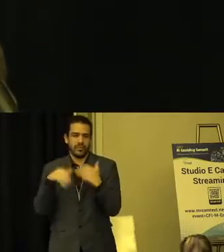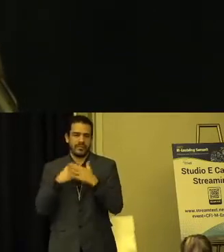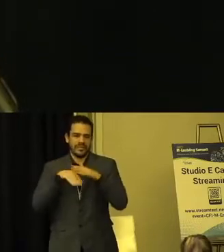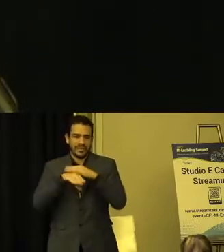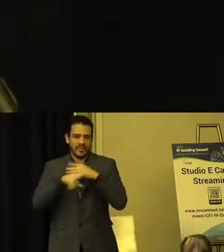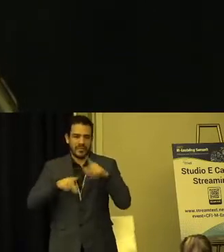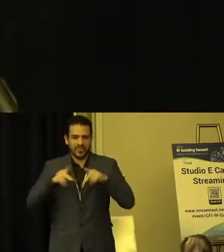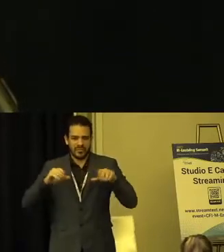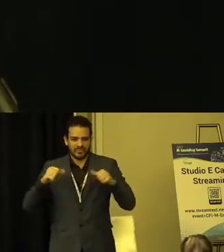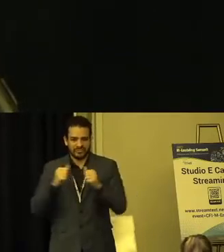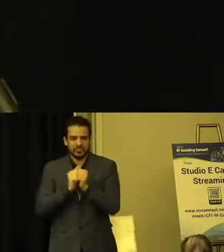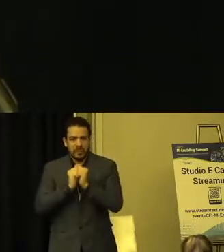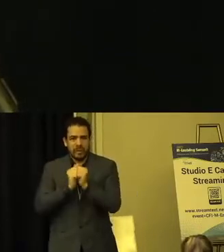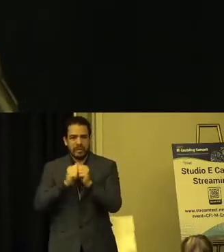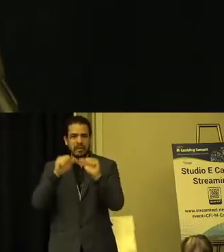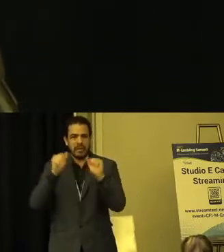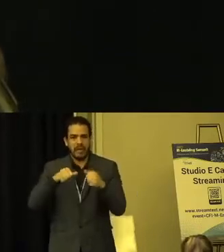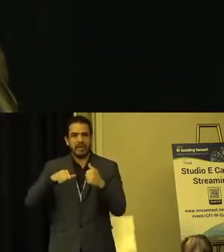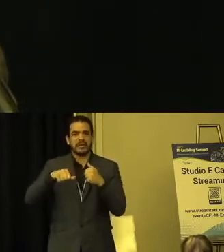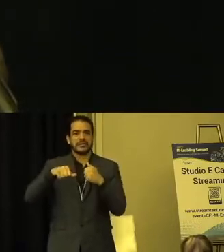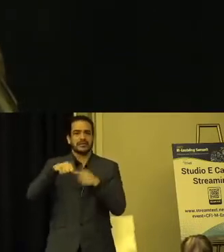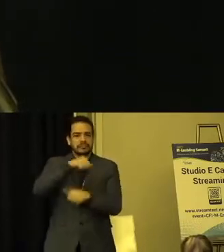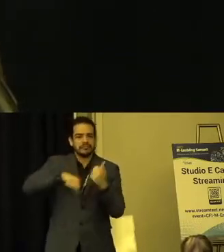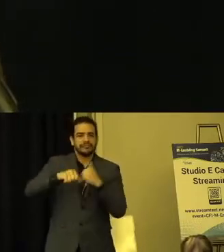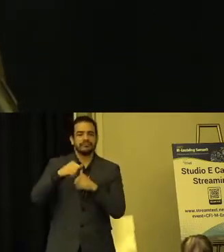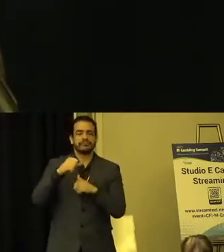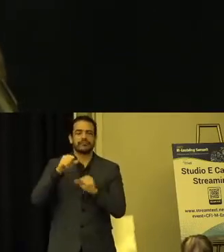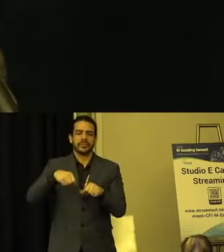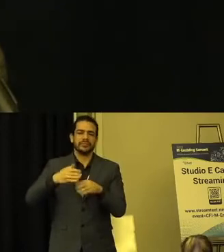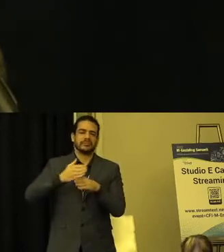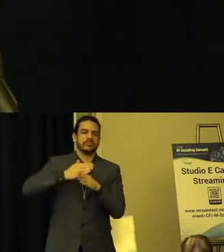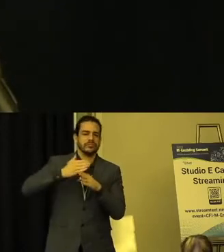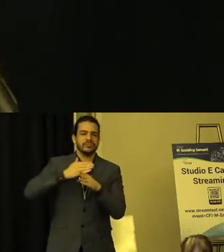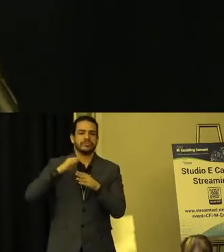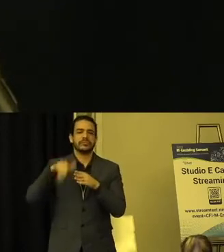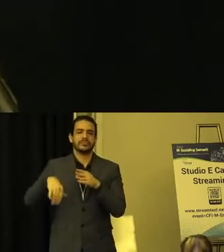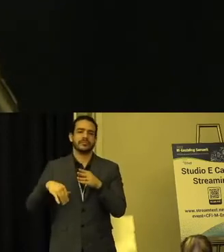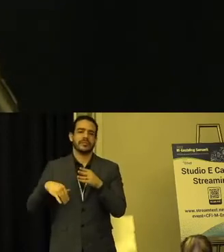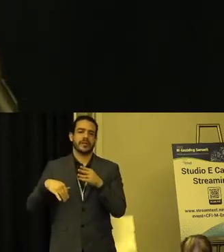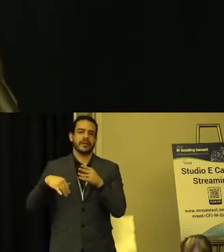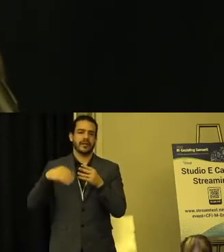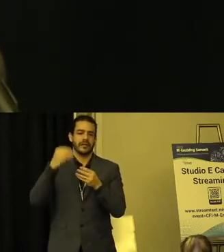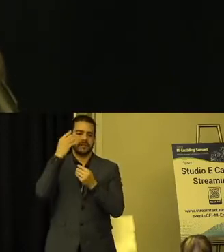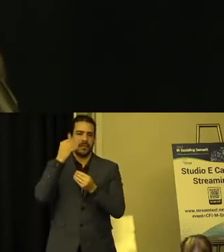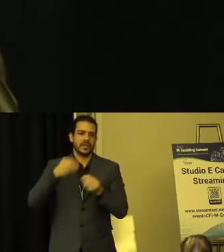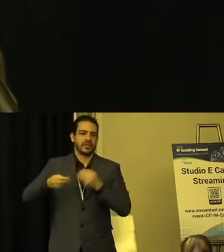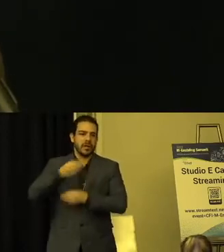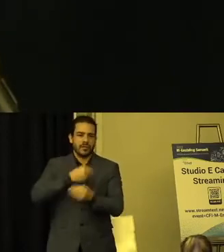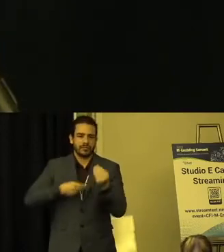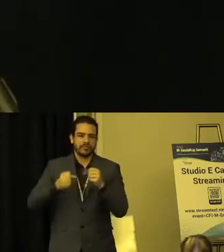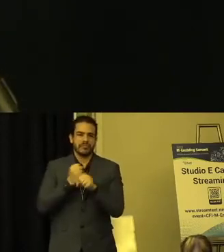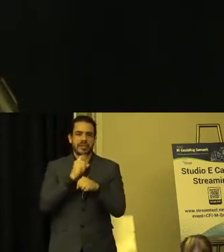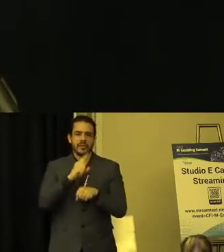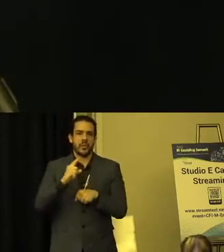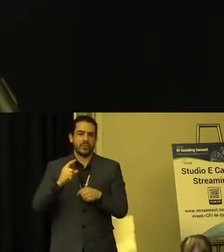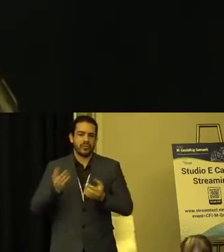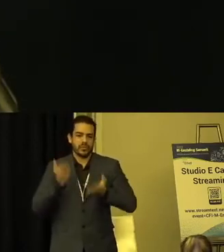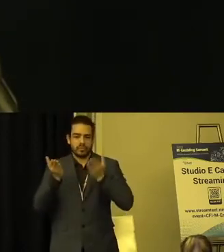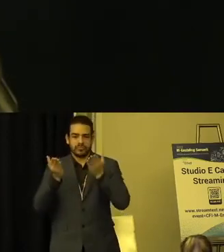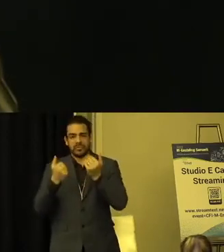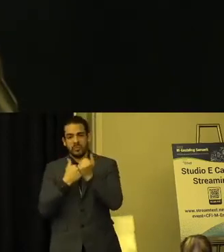we can share that information and make sure that we're providing comprehensive support.